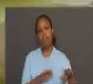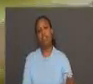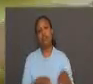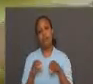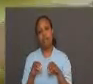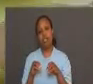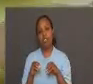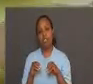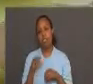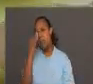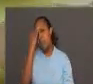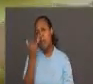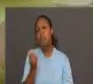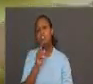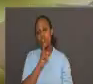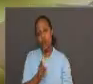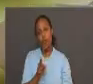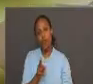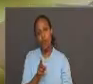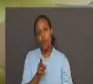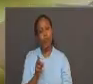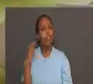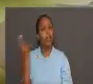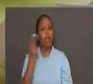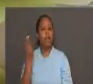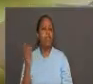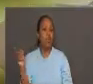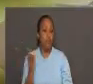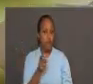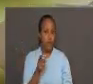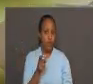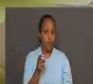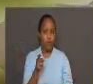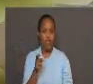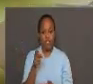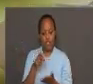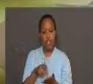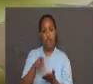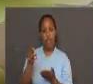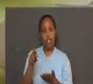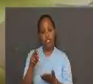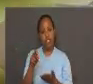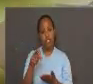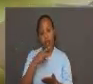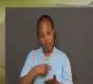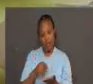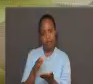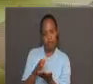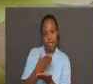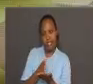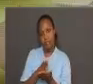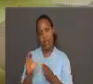Students, why is it so important for the members of a democracy to